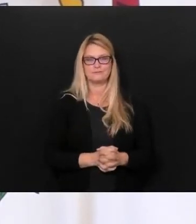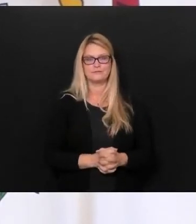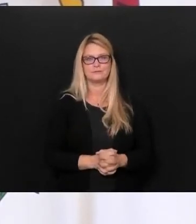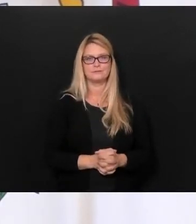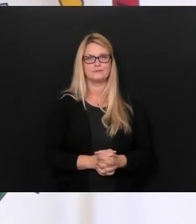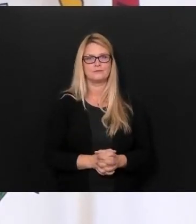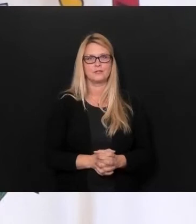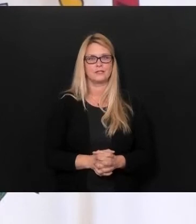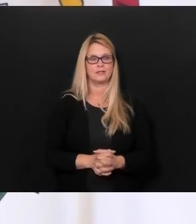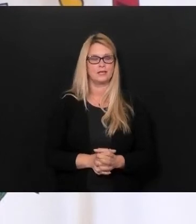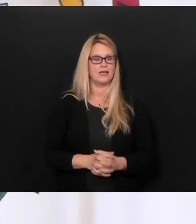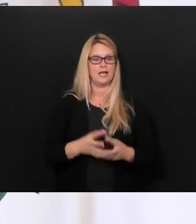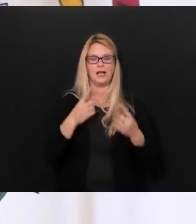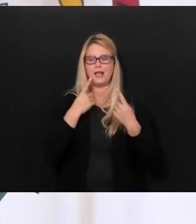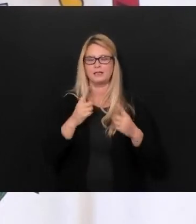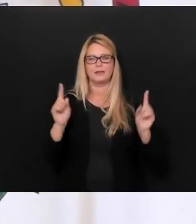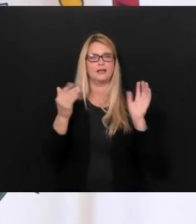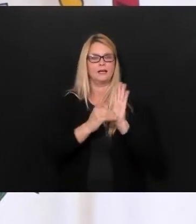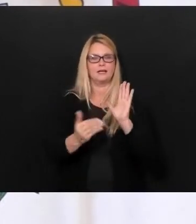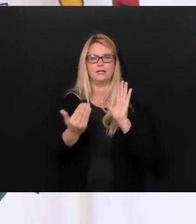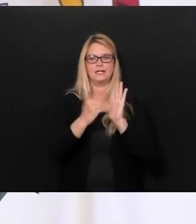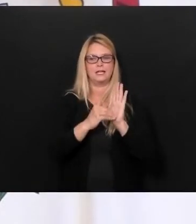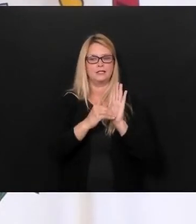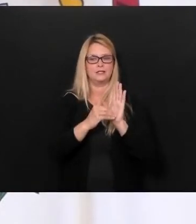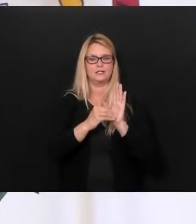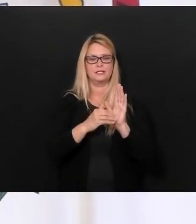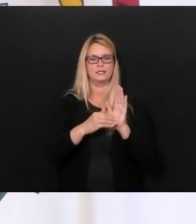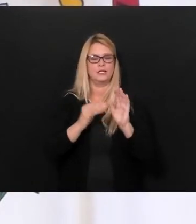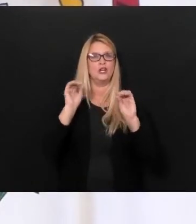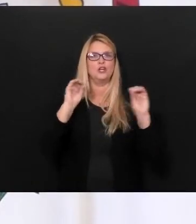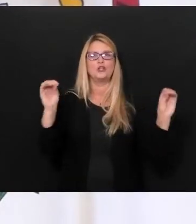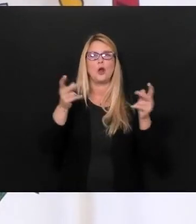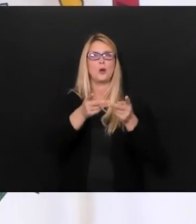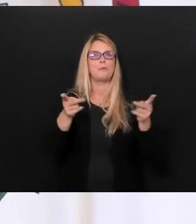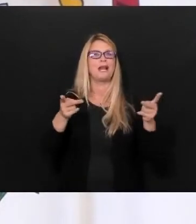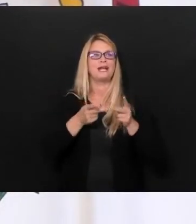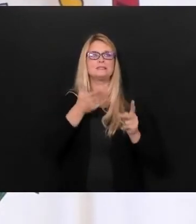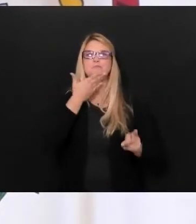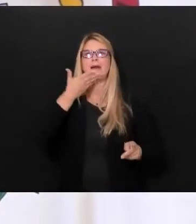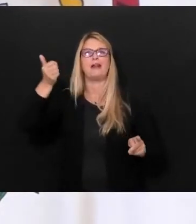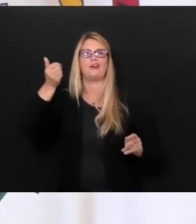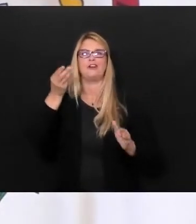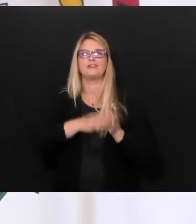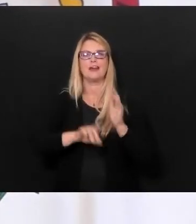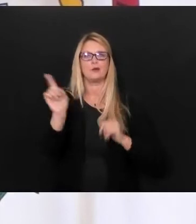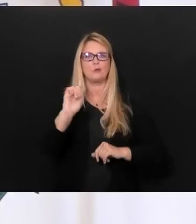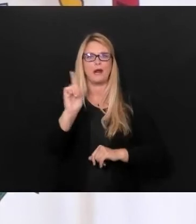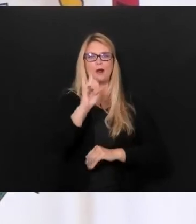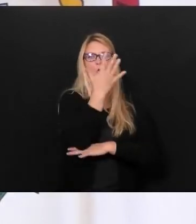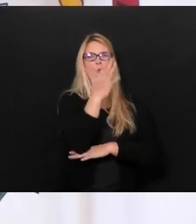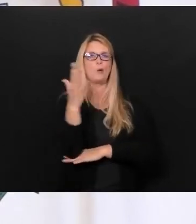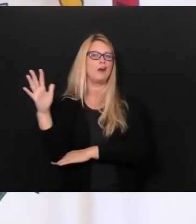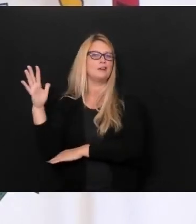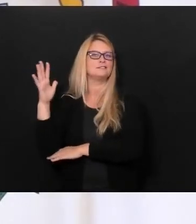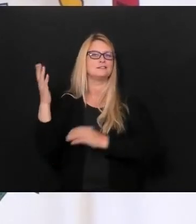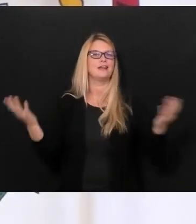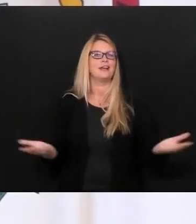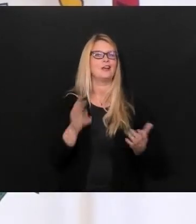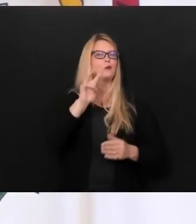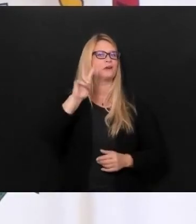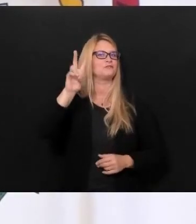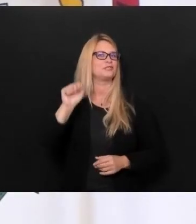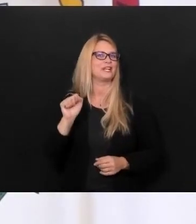I say it over and over and over. There's no place in nature. There's no place like West Virginia. So